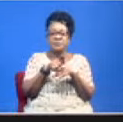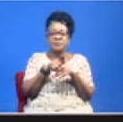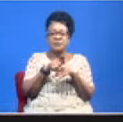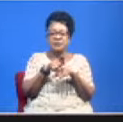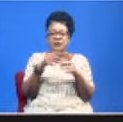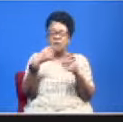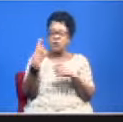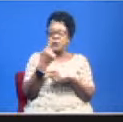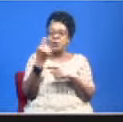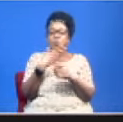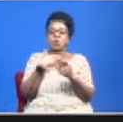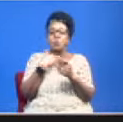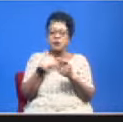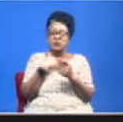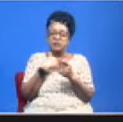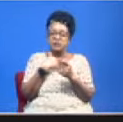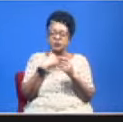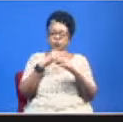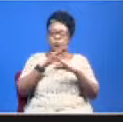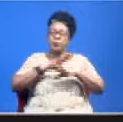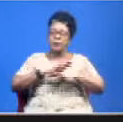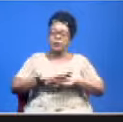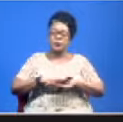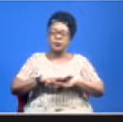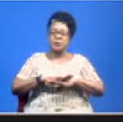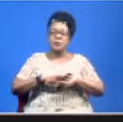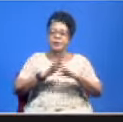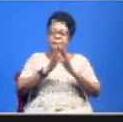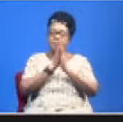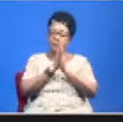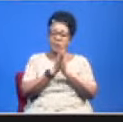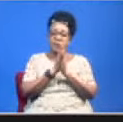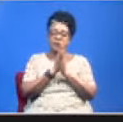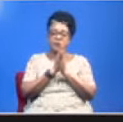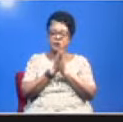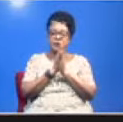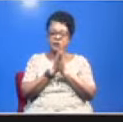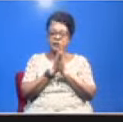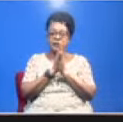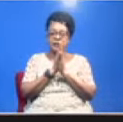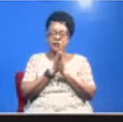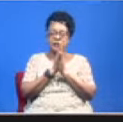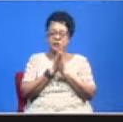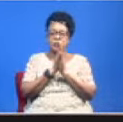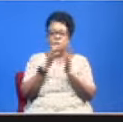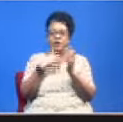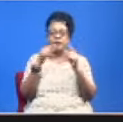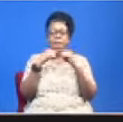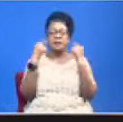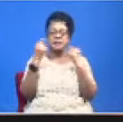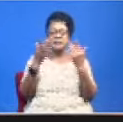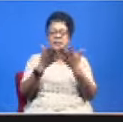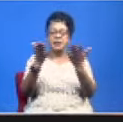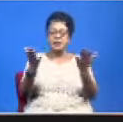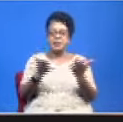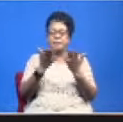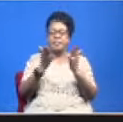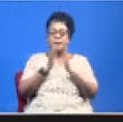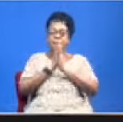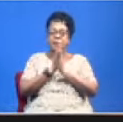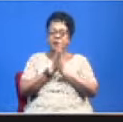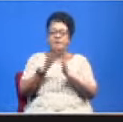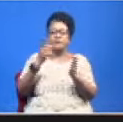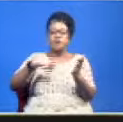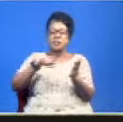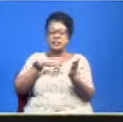just want to cool down, pray. We have pastors here like Roseanne. They will pray for us. This is a